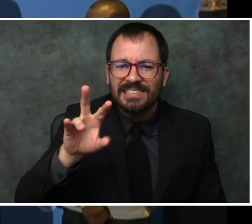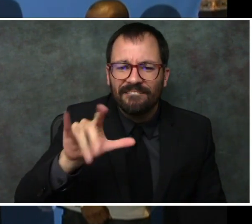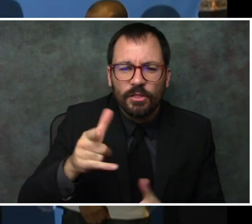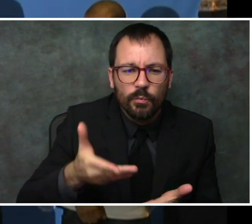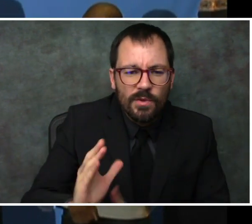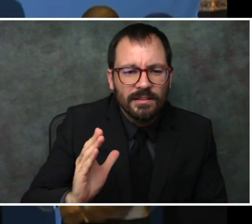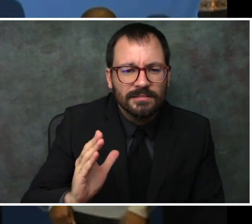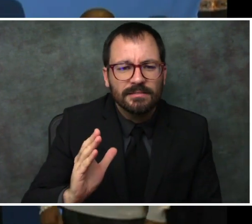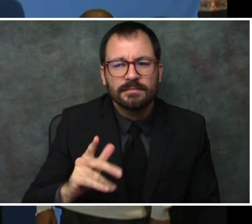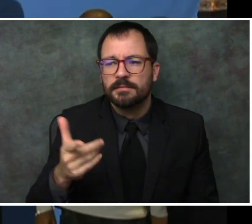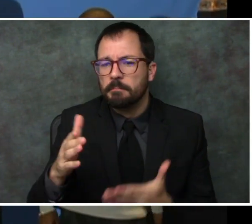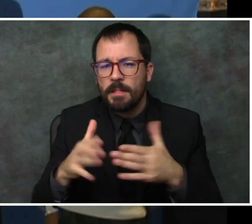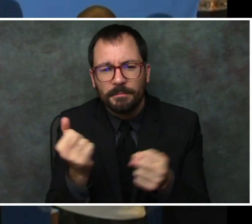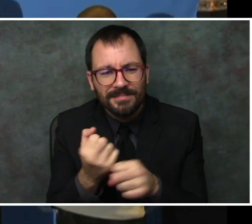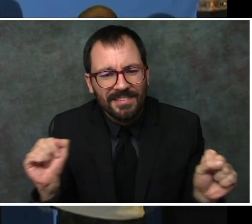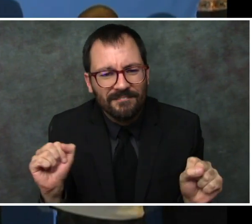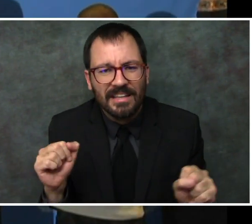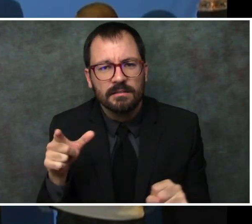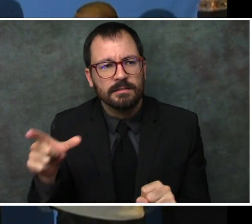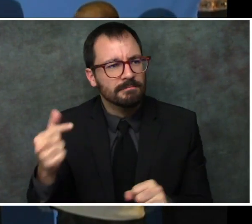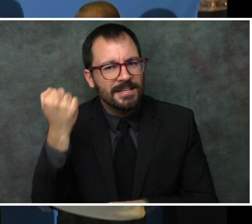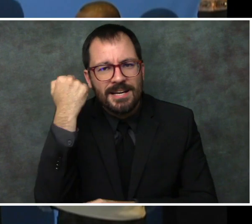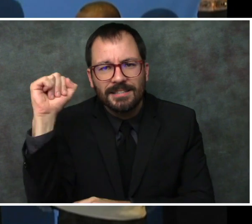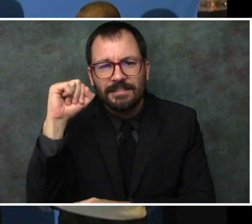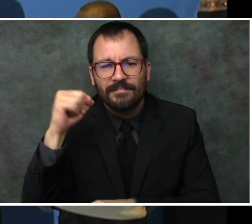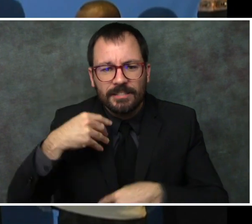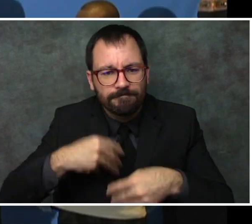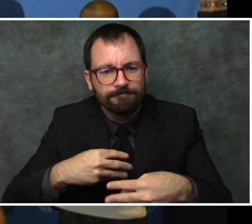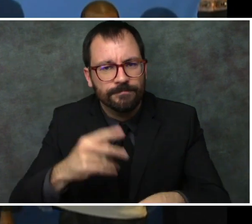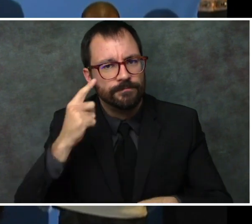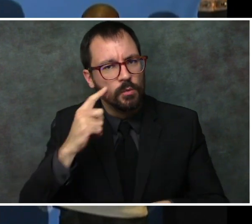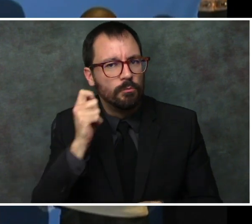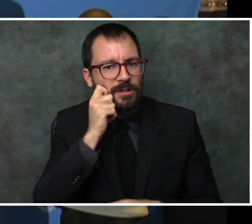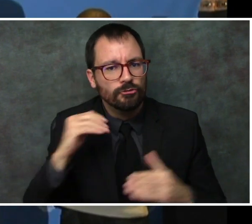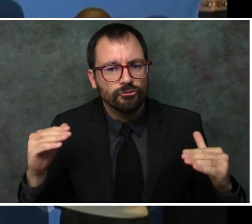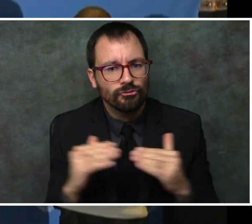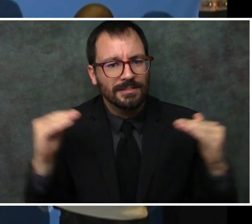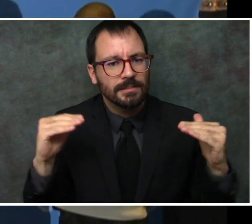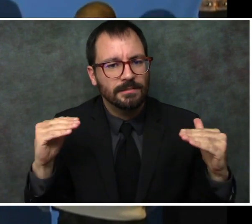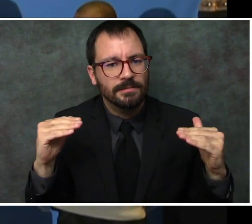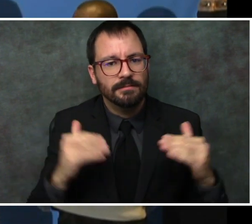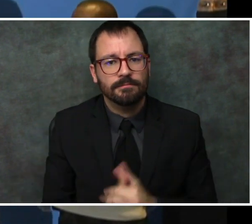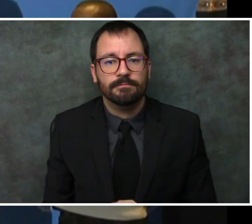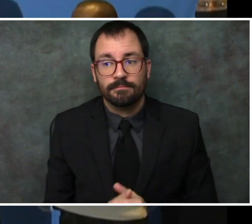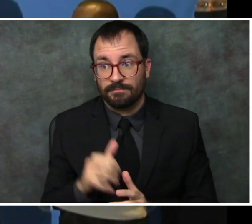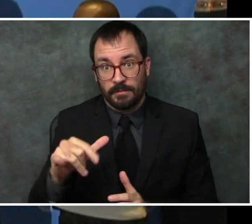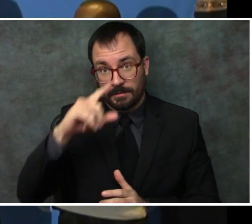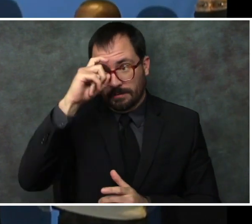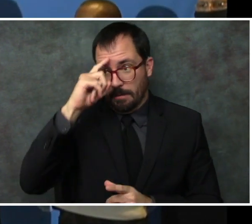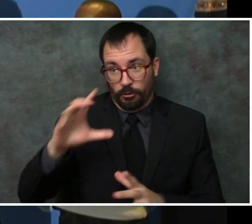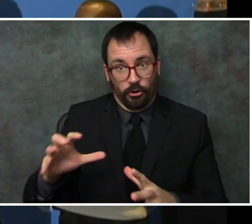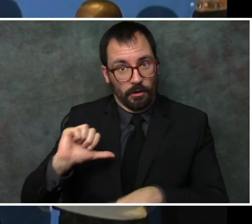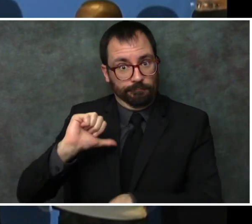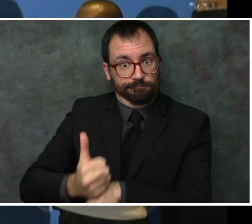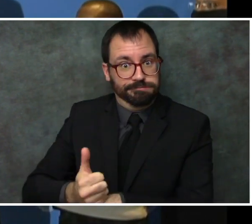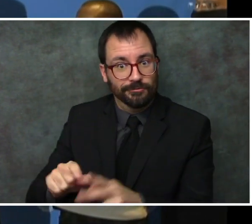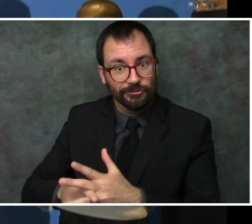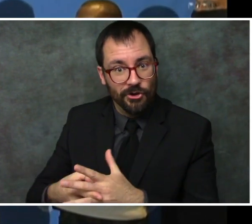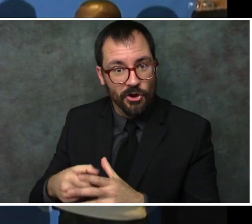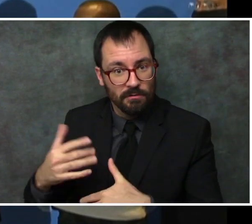summer, they have researched the issue both here in Boston and around the country and seeing what other cities are doing or not